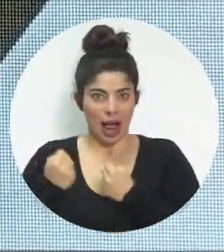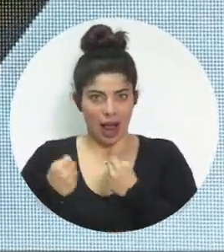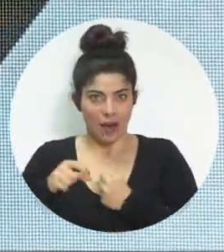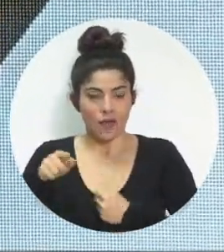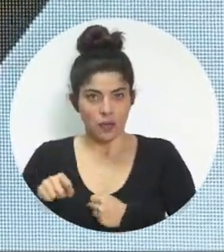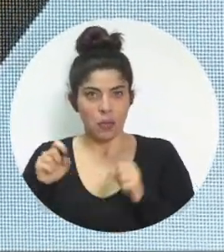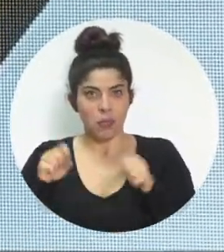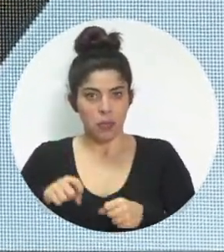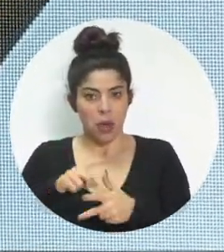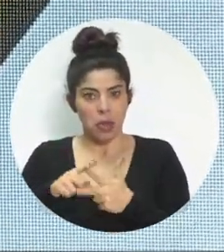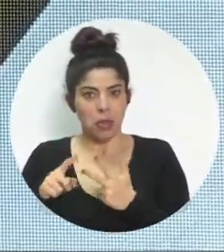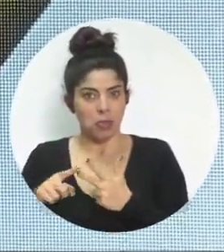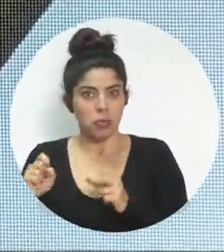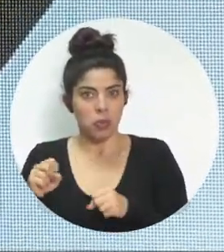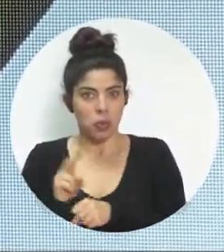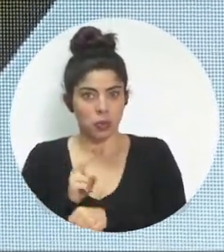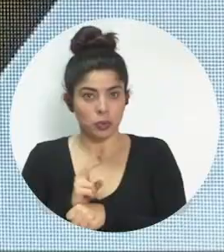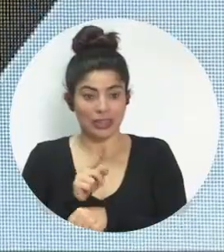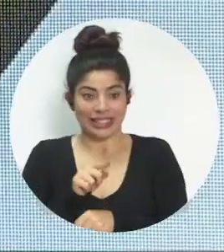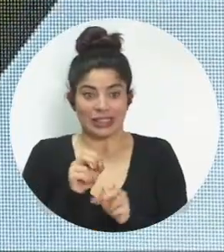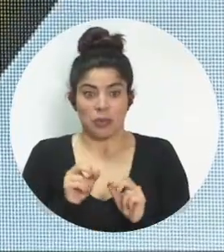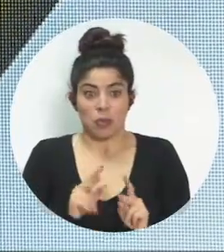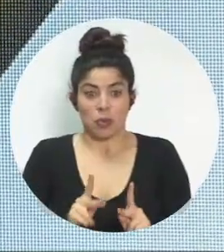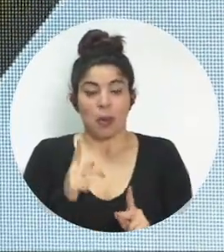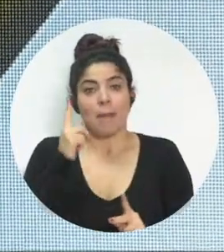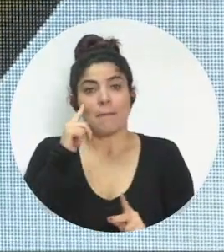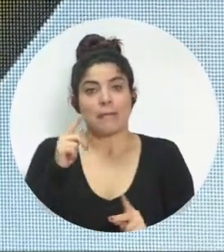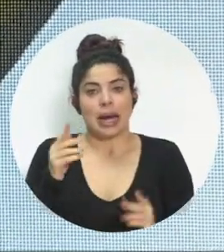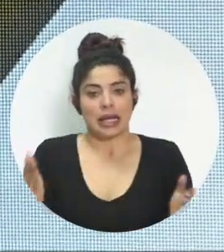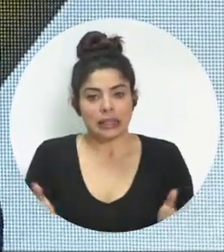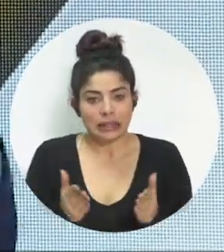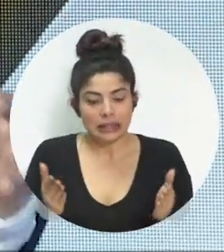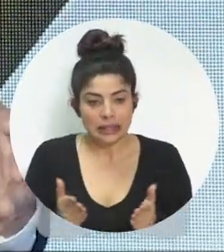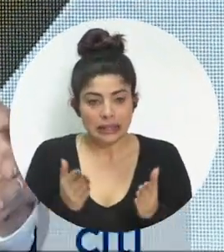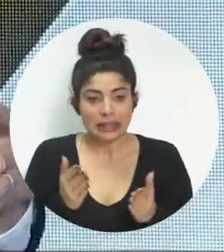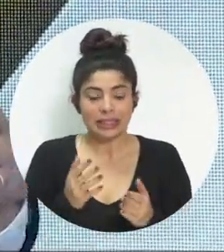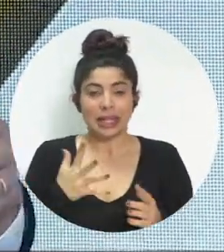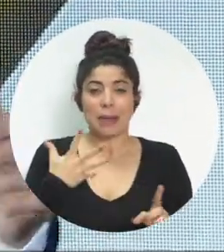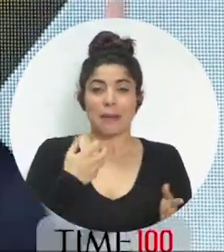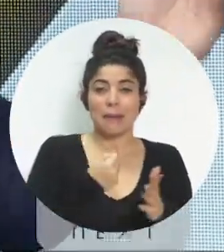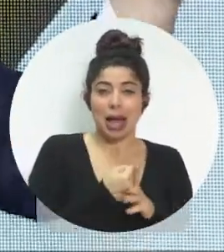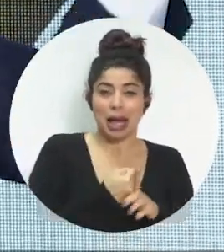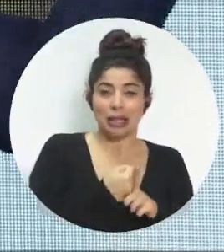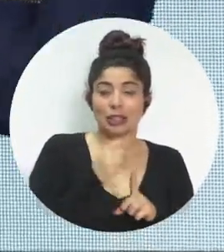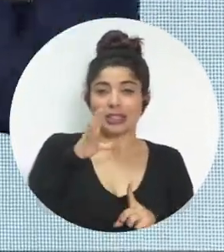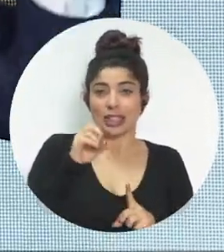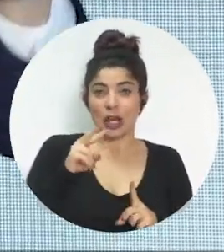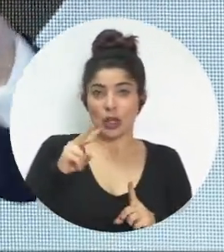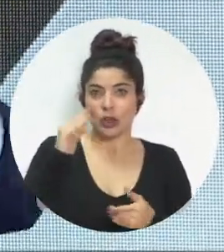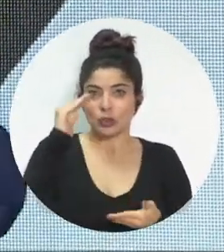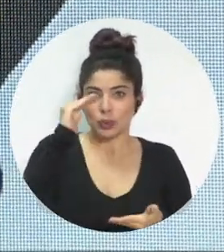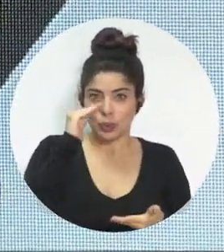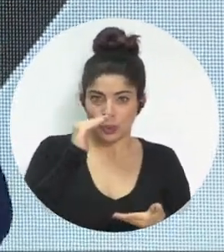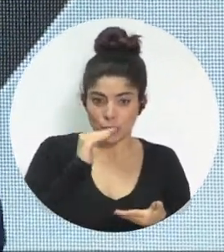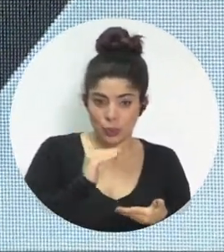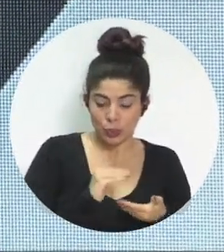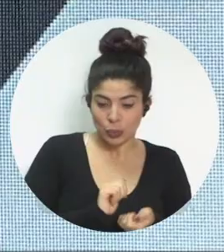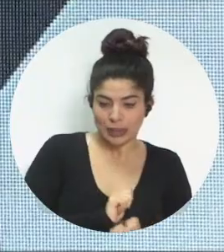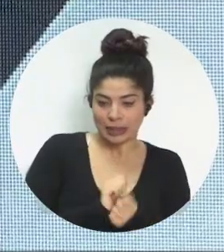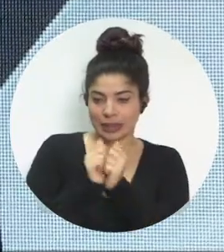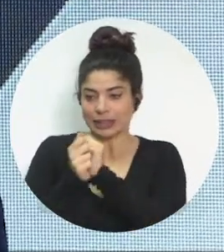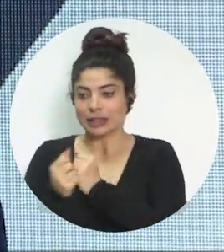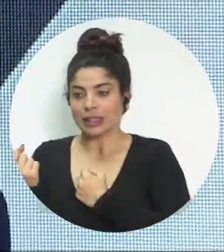or hybrid or even hydrogen-driven vehicles. So that's a great opportunity to start lowering our